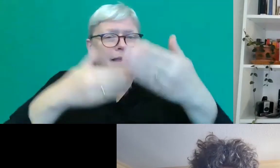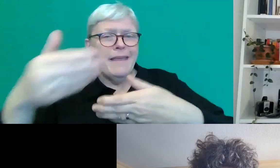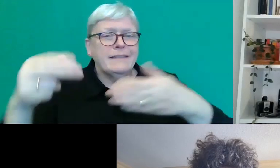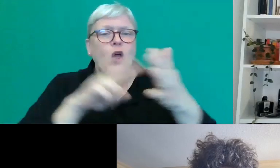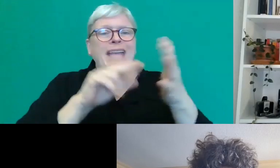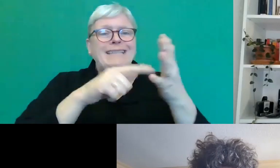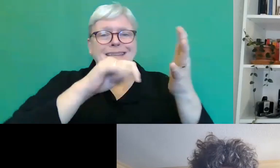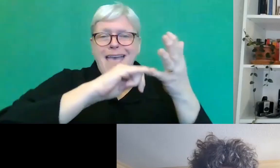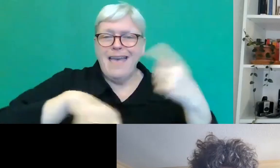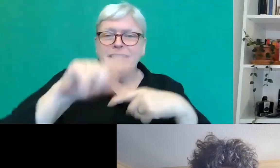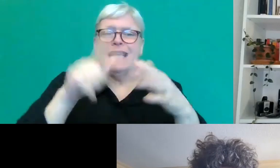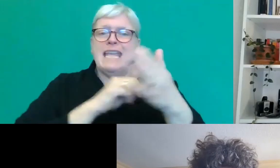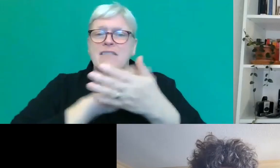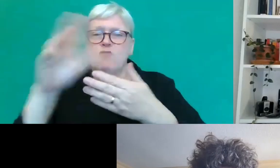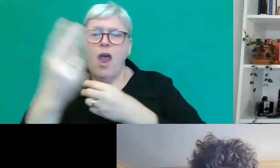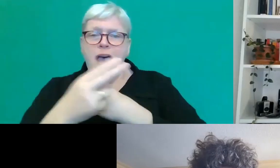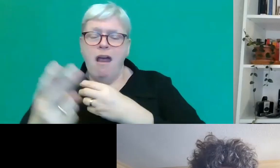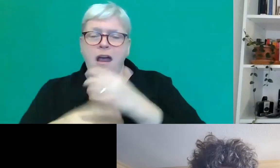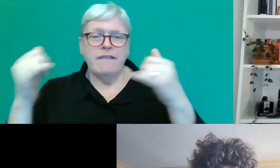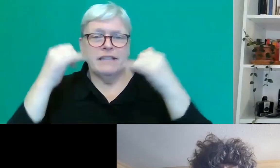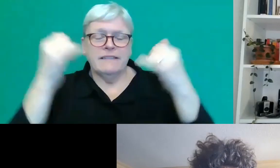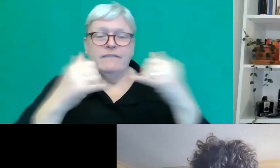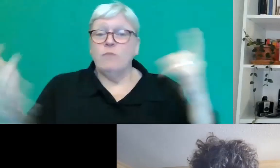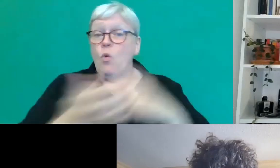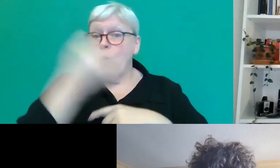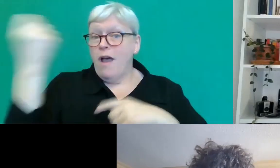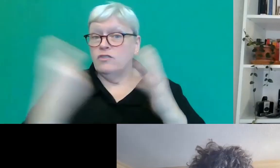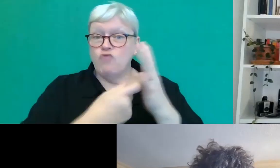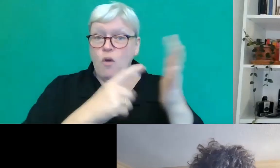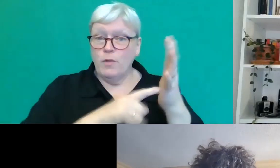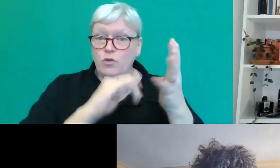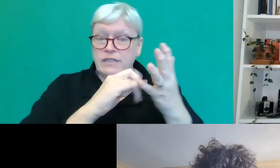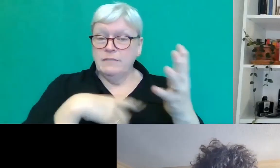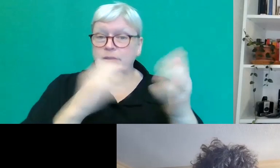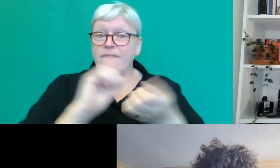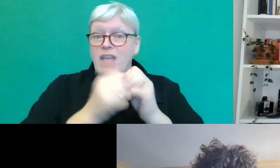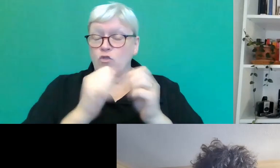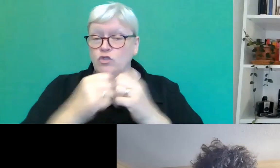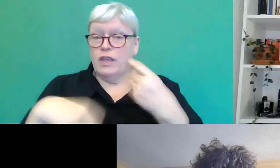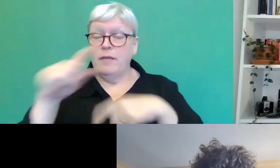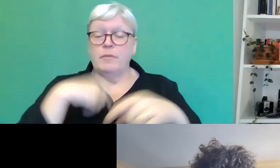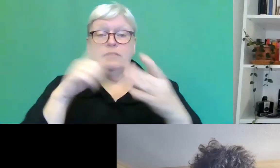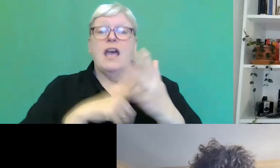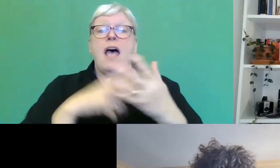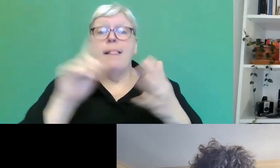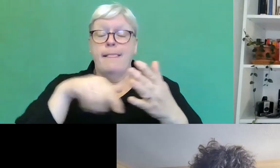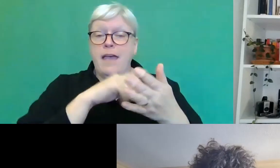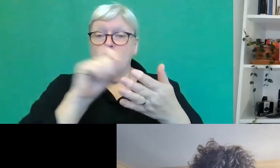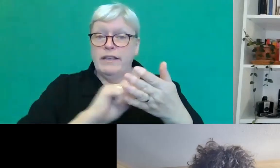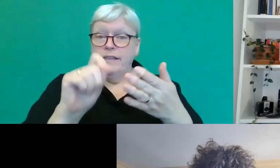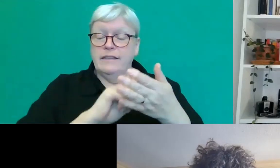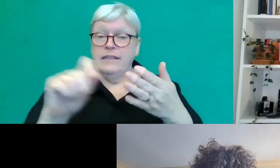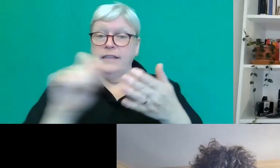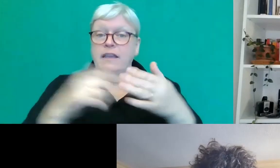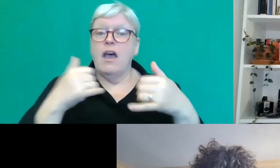Festival. He won the Robert Louis Stevenson Fellowship and the John Mathers Trust Rising Star of Literature Award, and was a finalist for